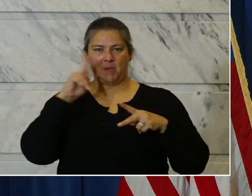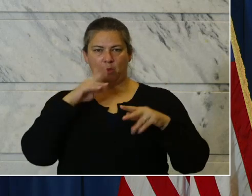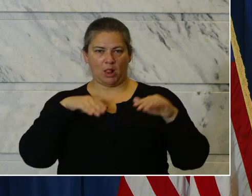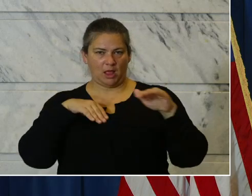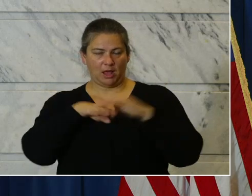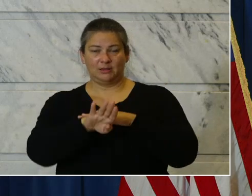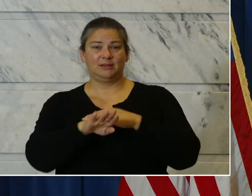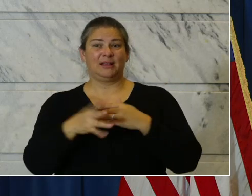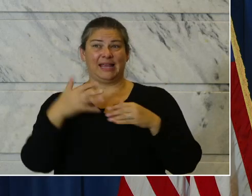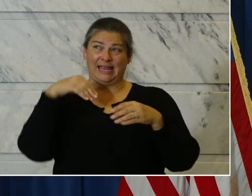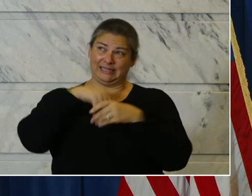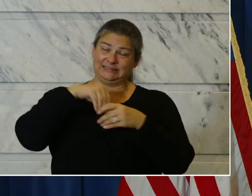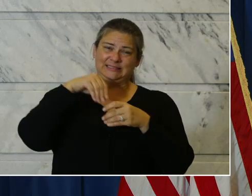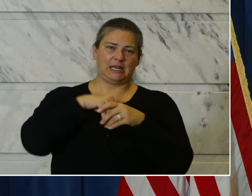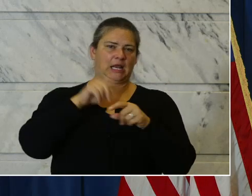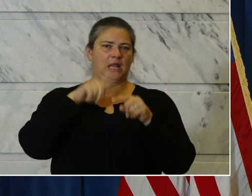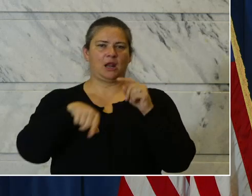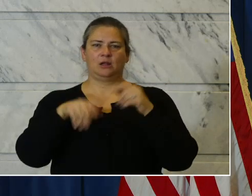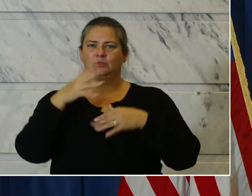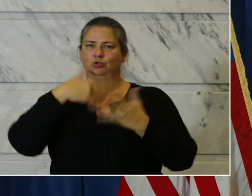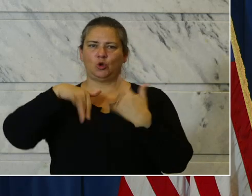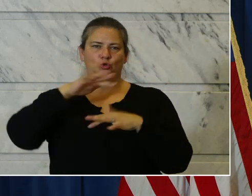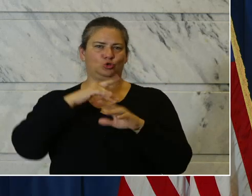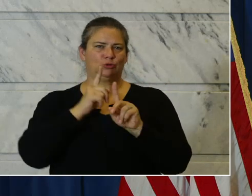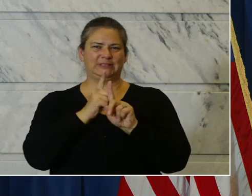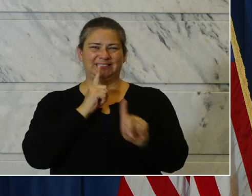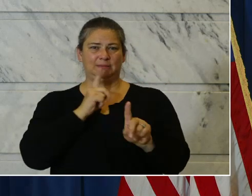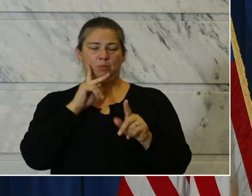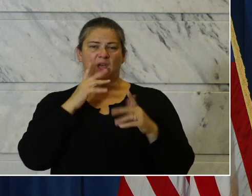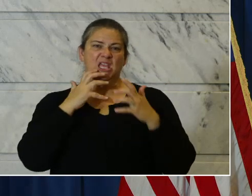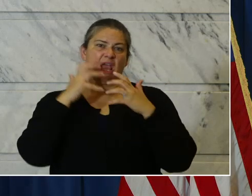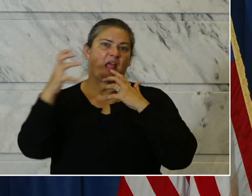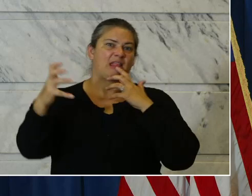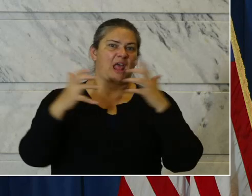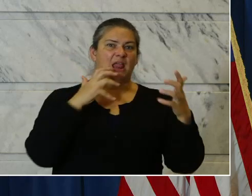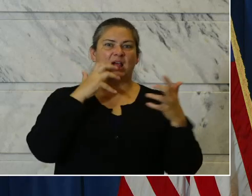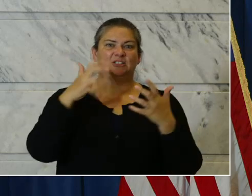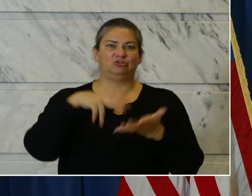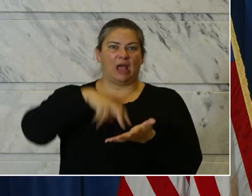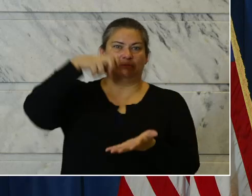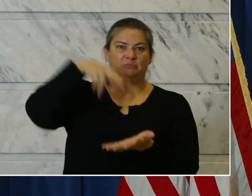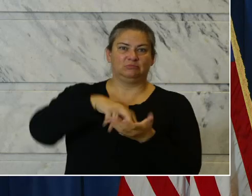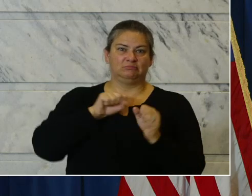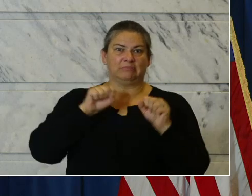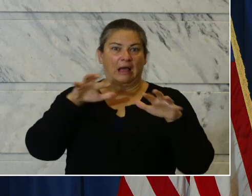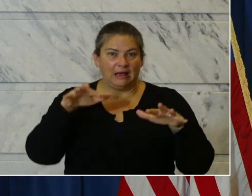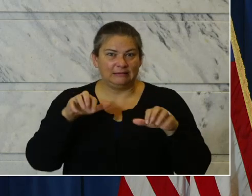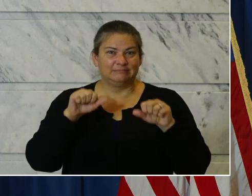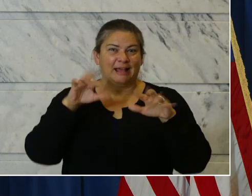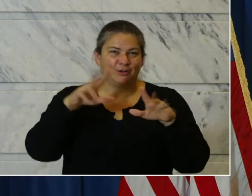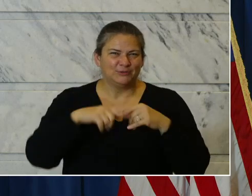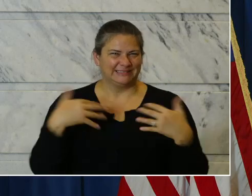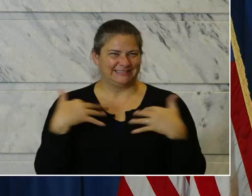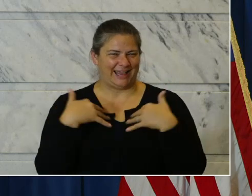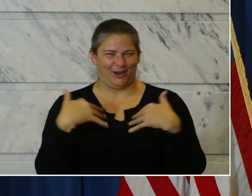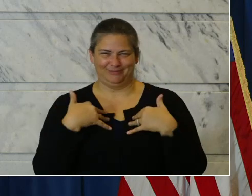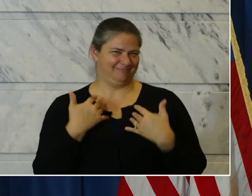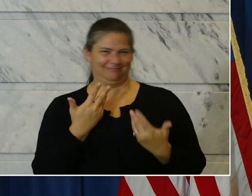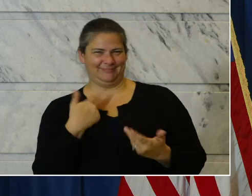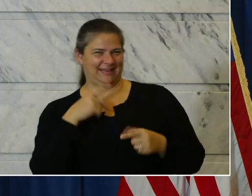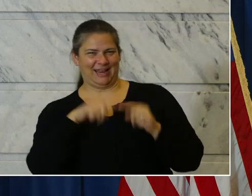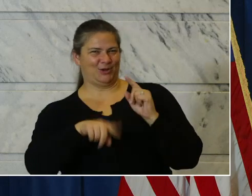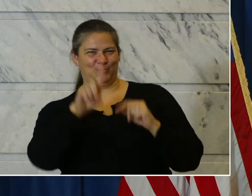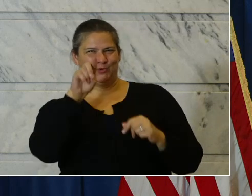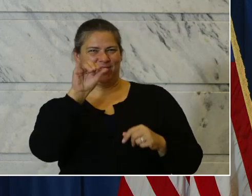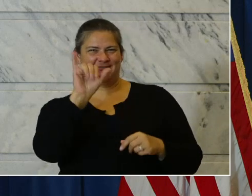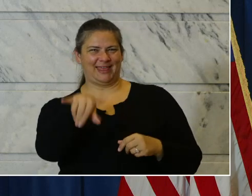socially distanced and people are yelling and jumping at each other. But we should have known you can't do that in the